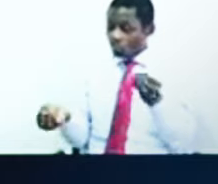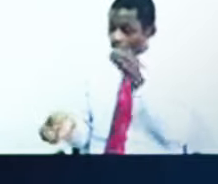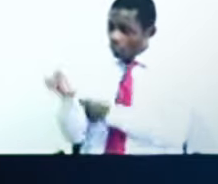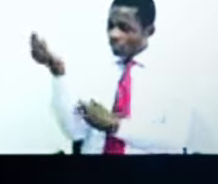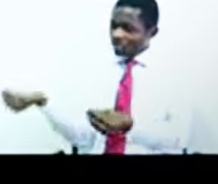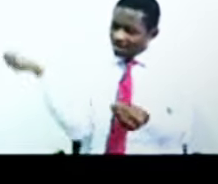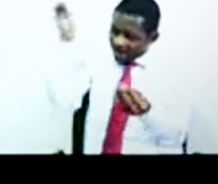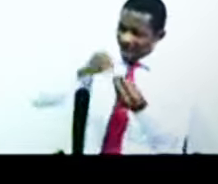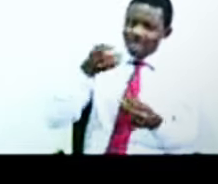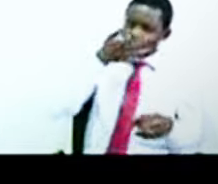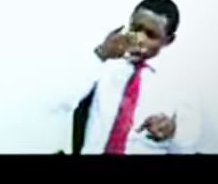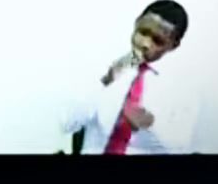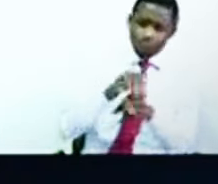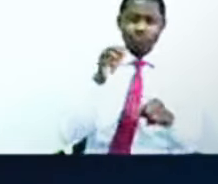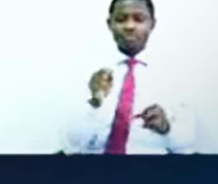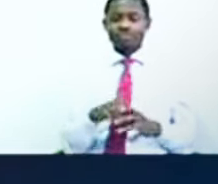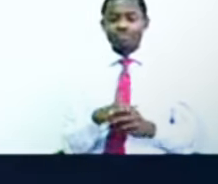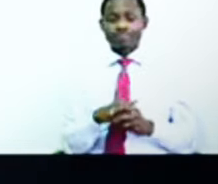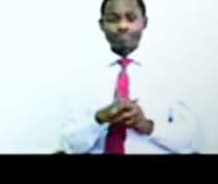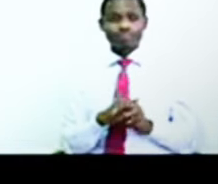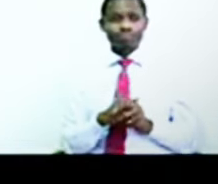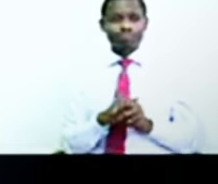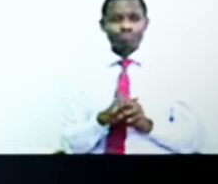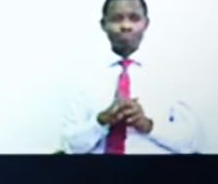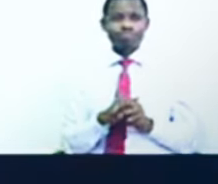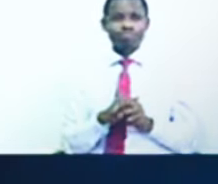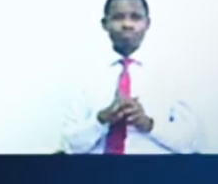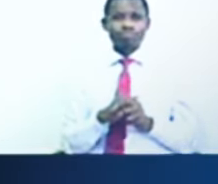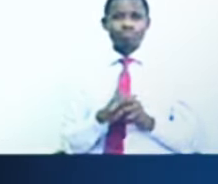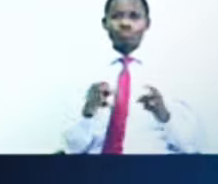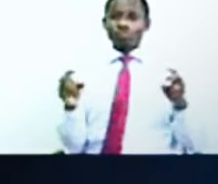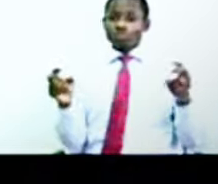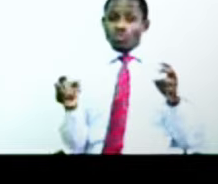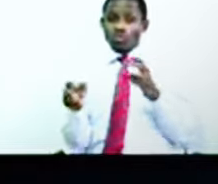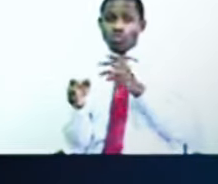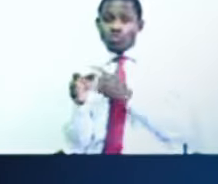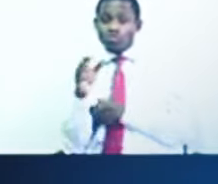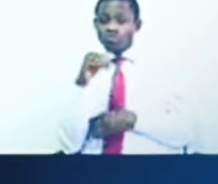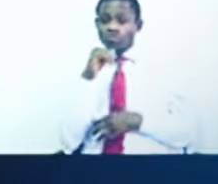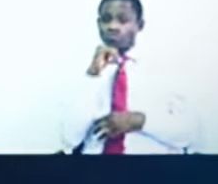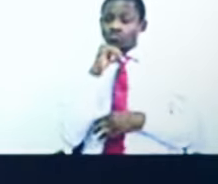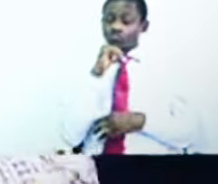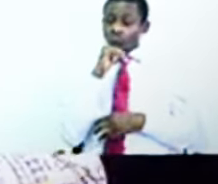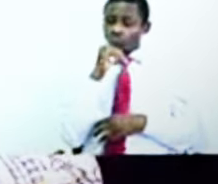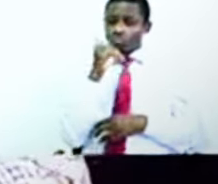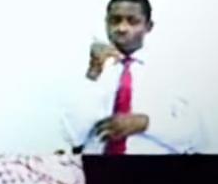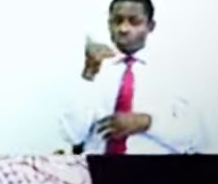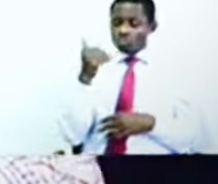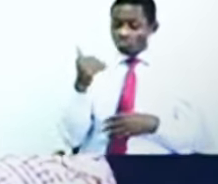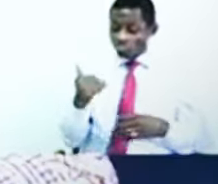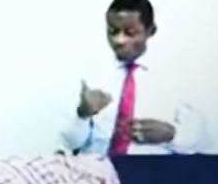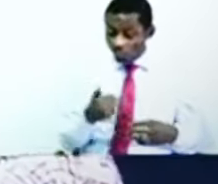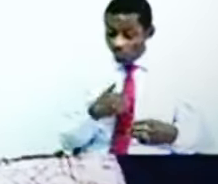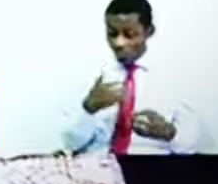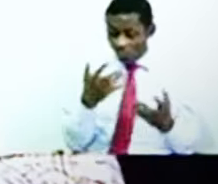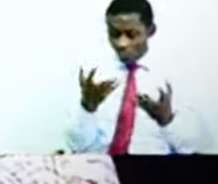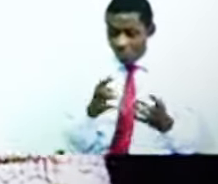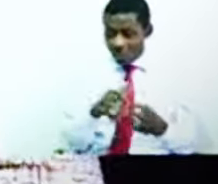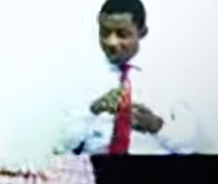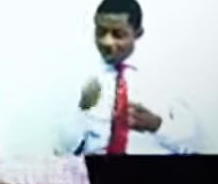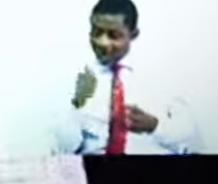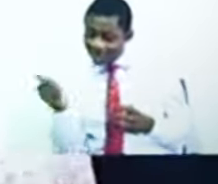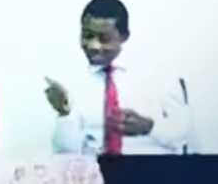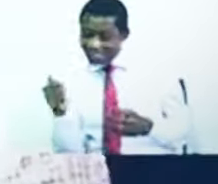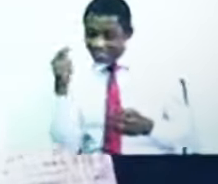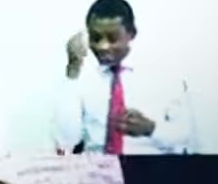no ode intam ejinemu ti na nyame empese I want to asu bi beba won adwini mu beye wom krisenene enti